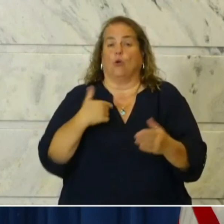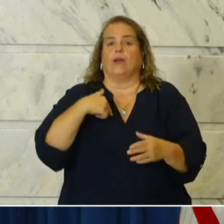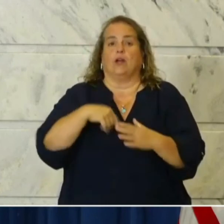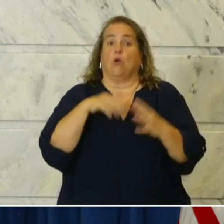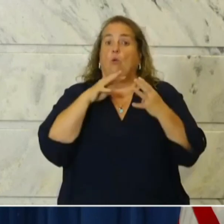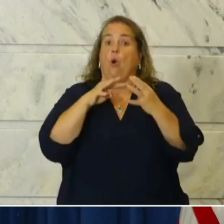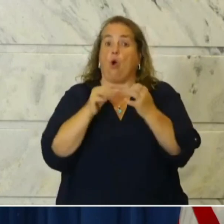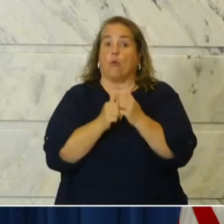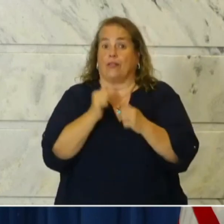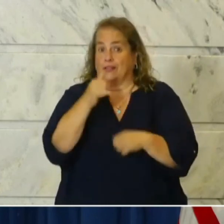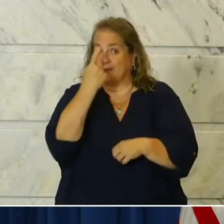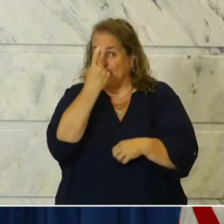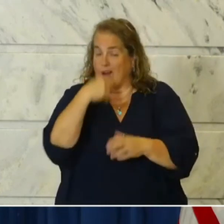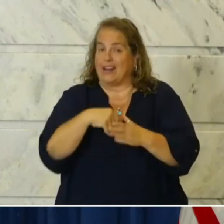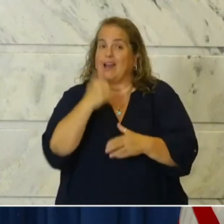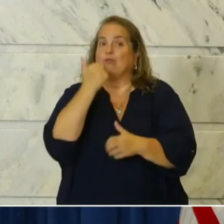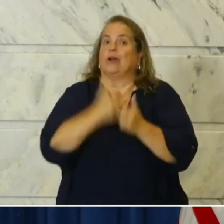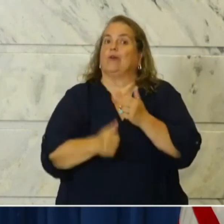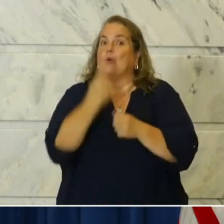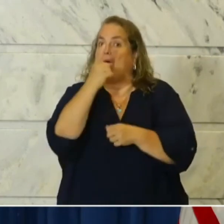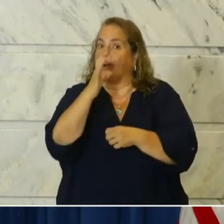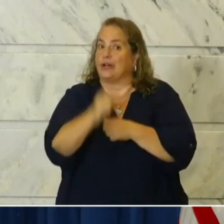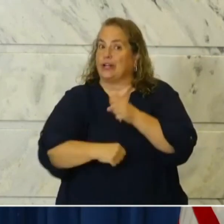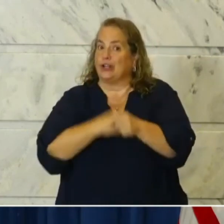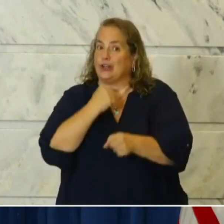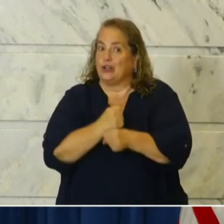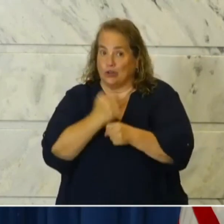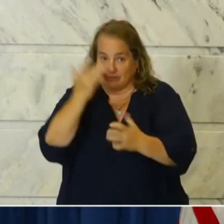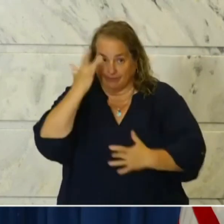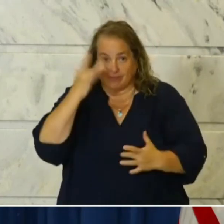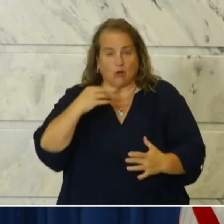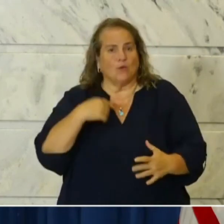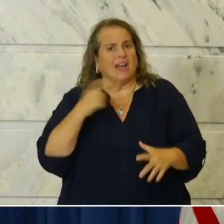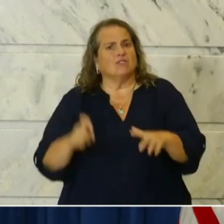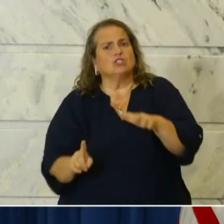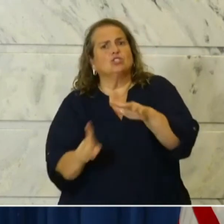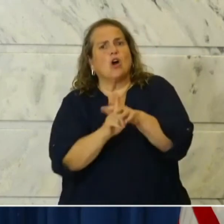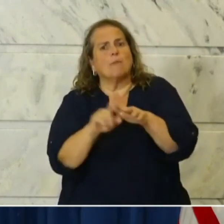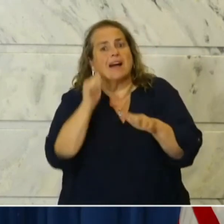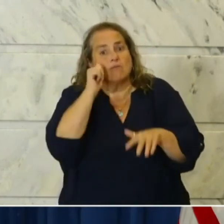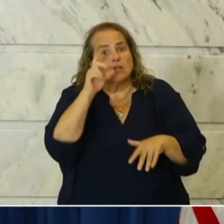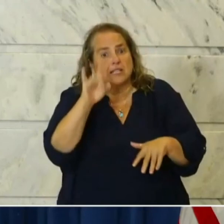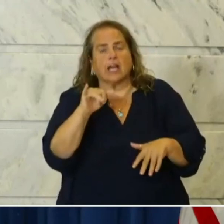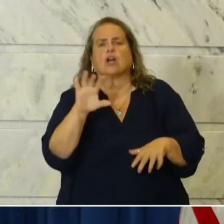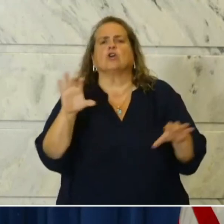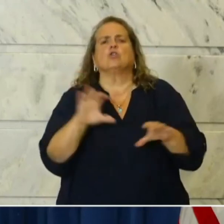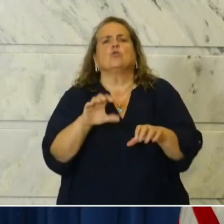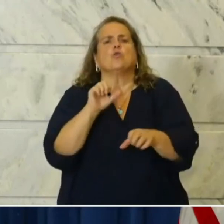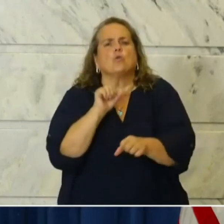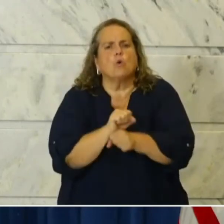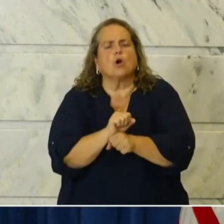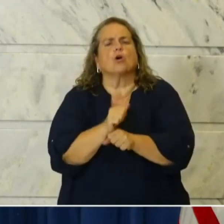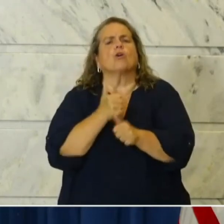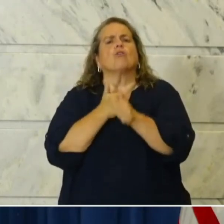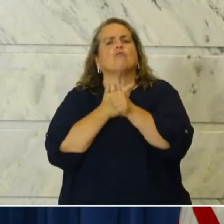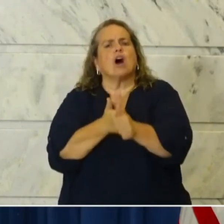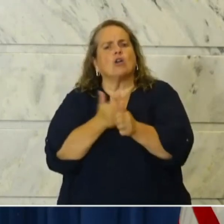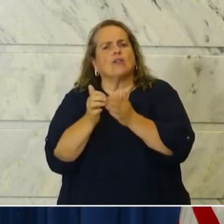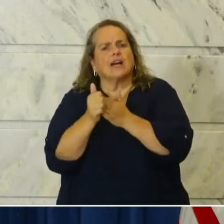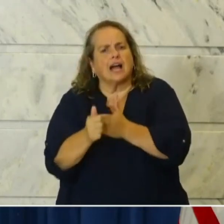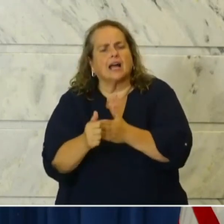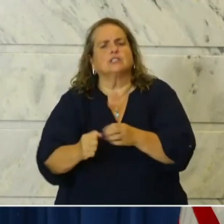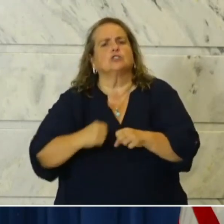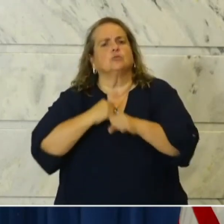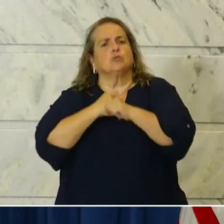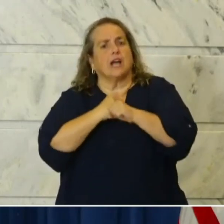100-year pandemic. And it means we got to show up every day, do the work, follow the guidelines to protect the health and